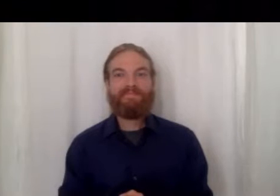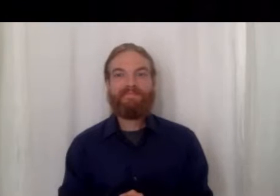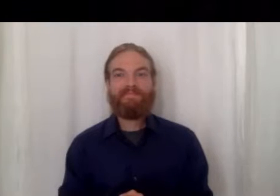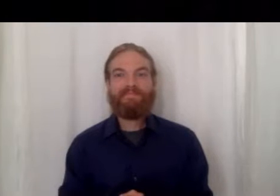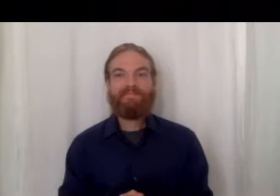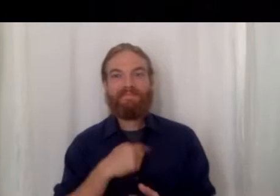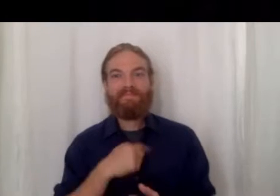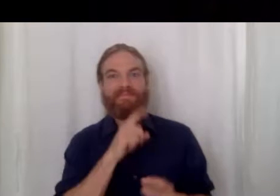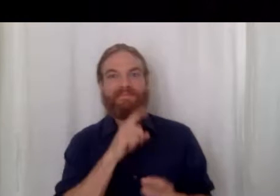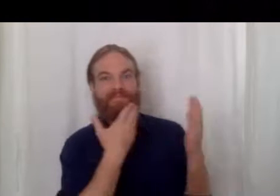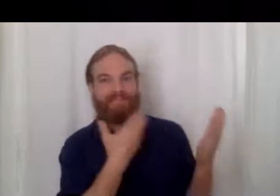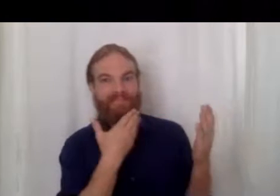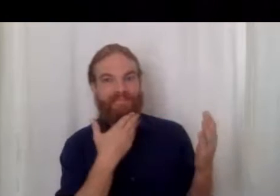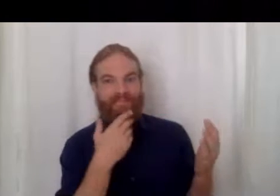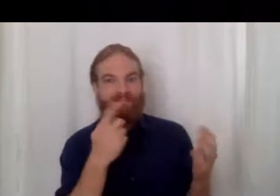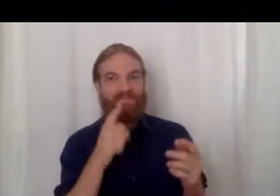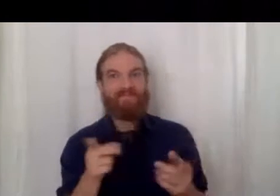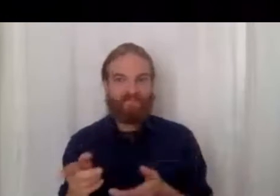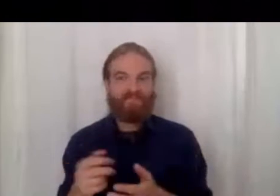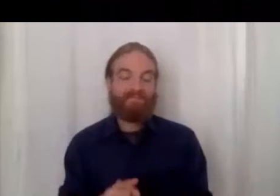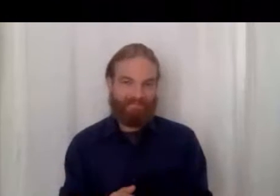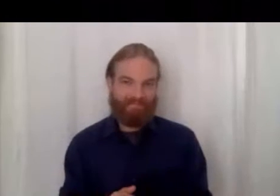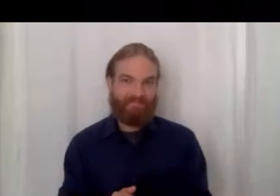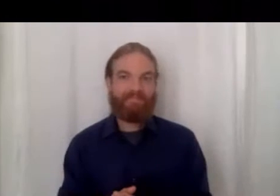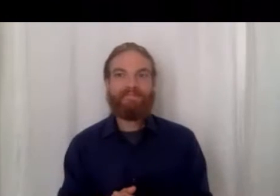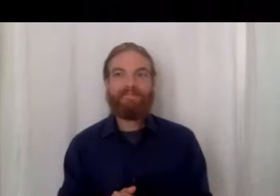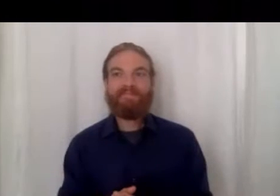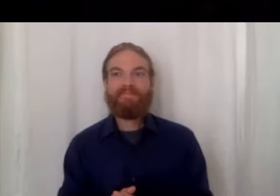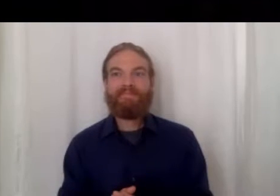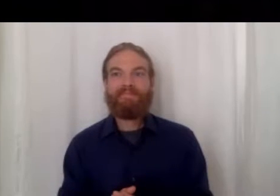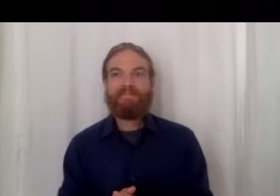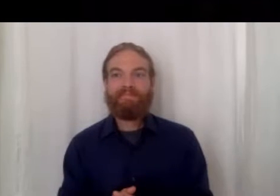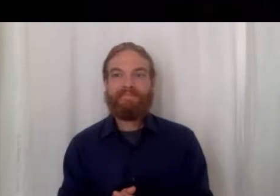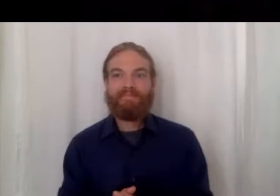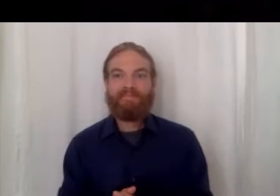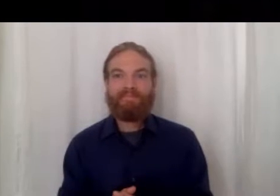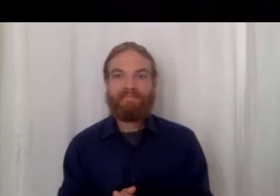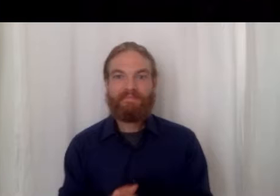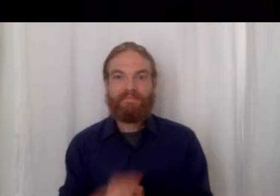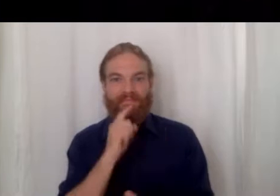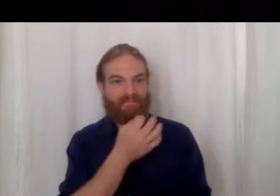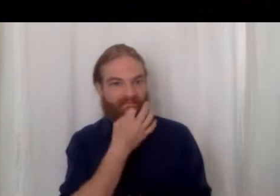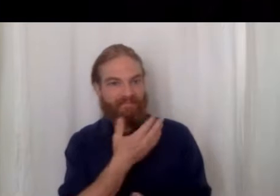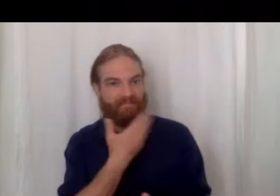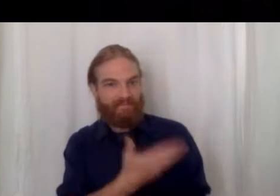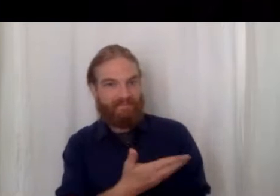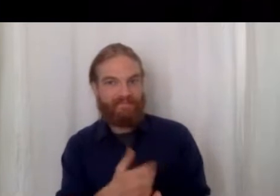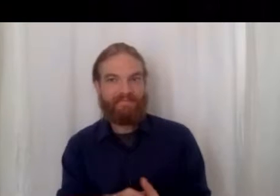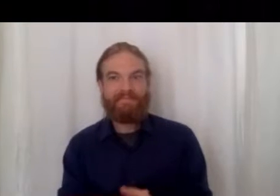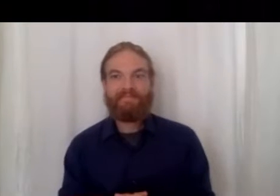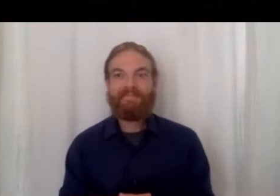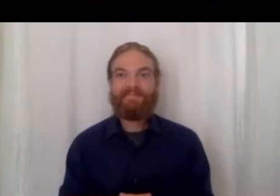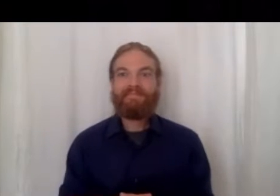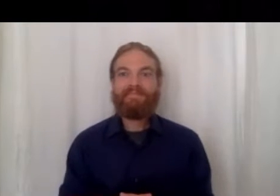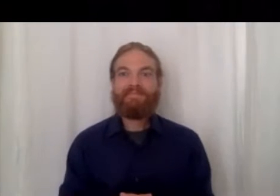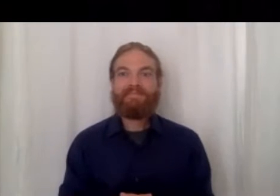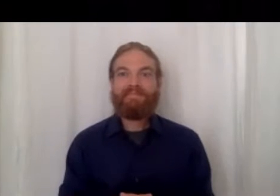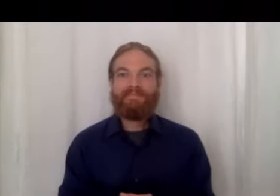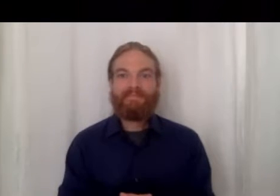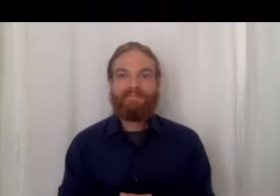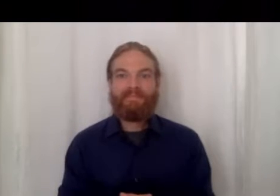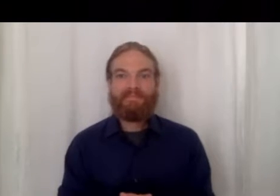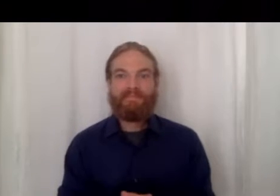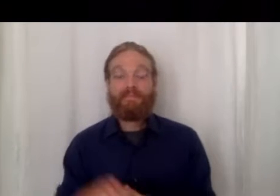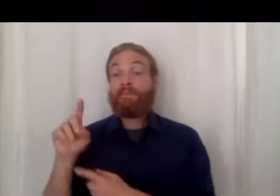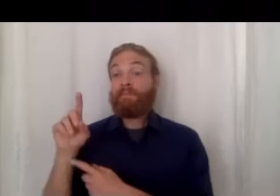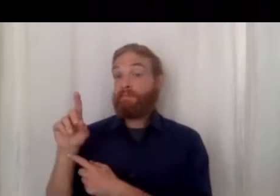Very well said. Yes. Dr. Bill, oh, Doris. Sorry. Yes, please, go On ahead. page 4, number 10, I just